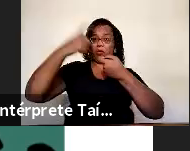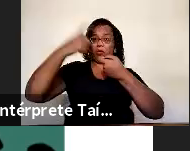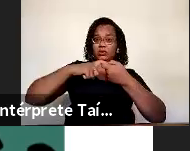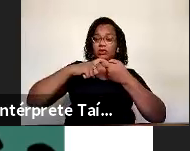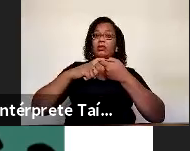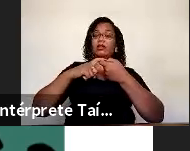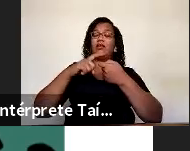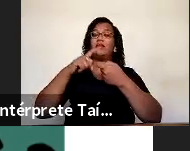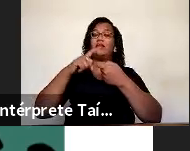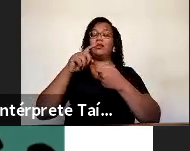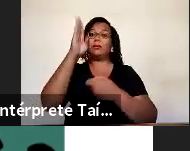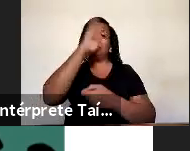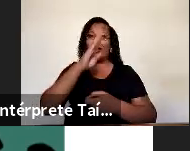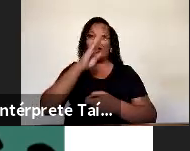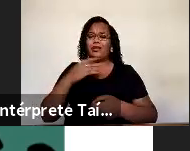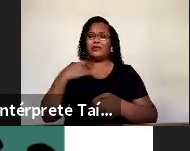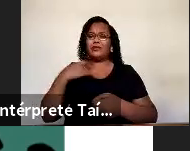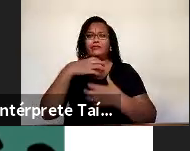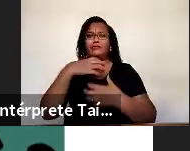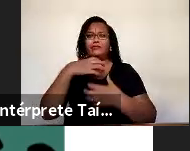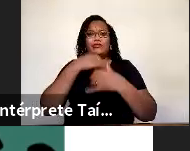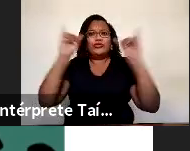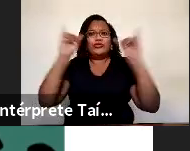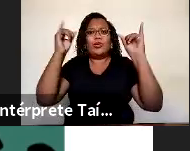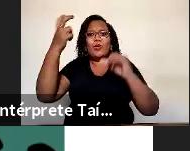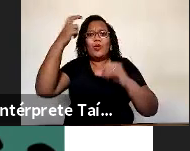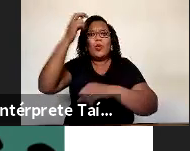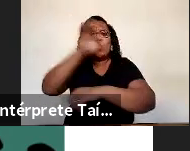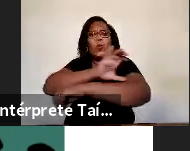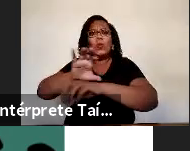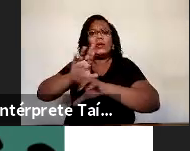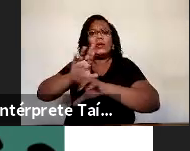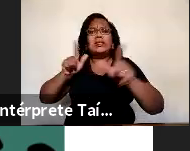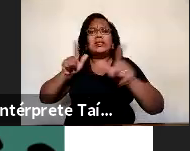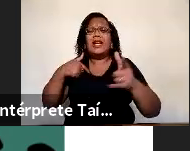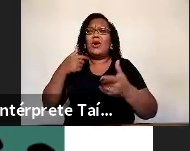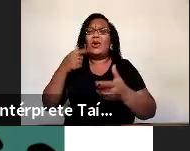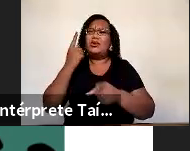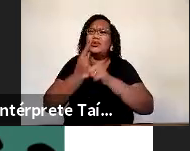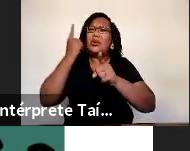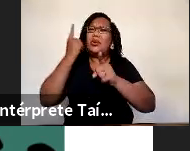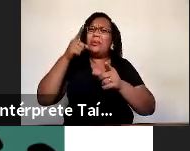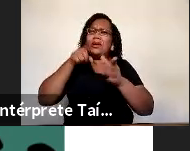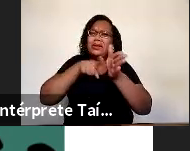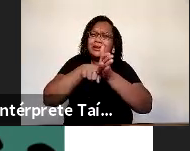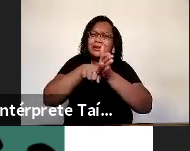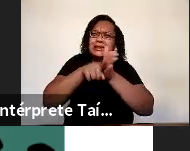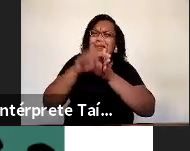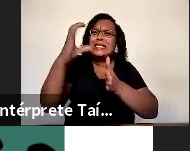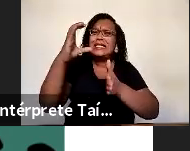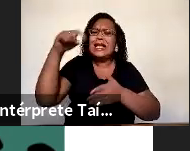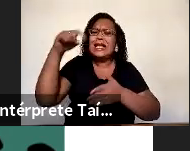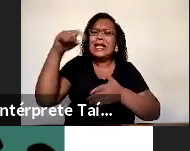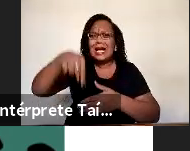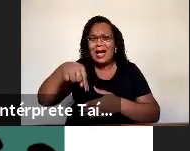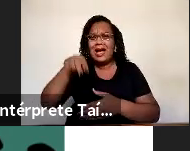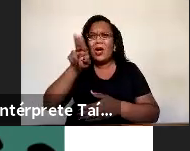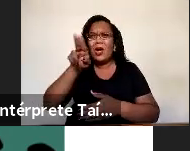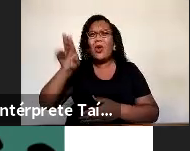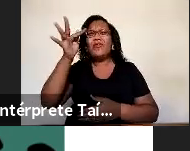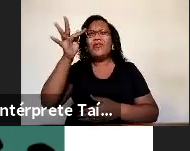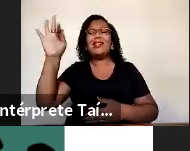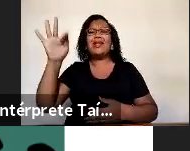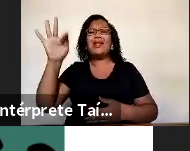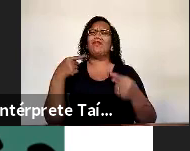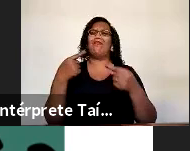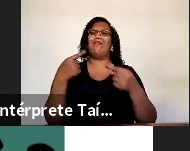doing science in our country in a federal university was not for me. If I only knew then how my skills